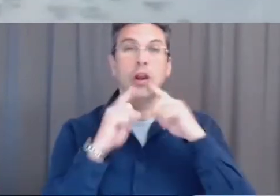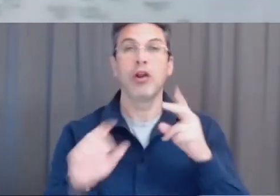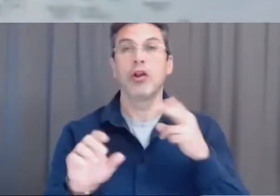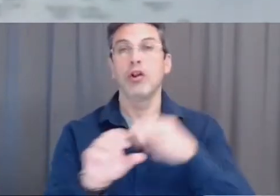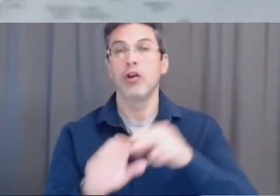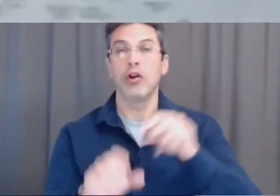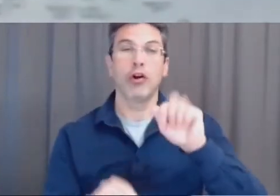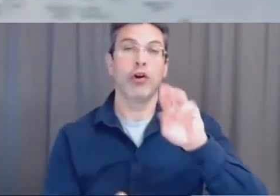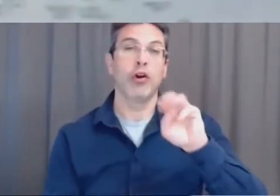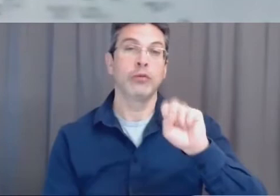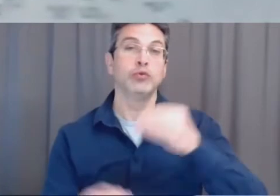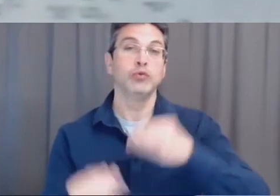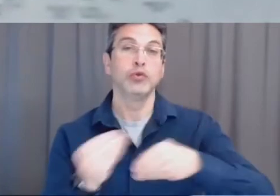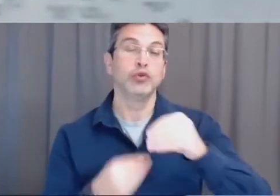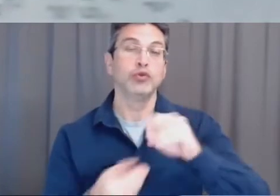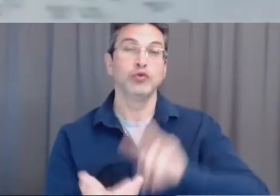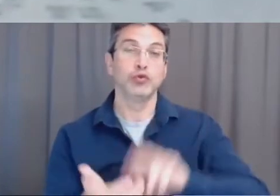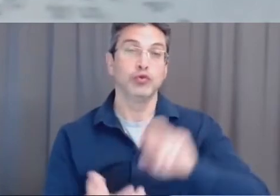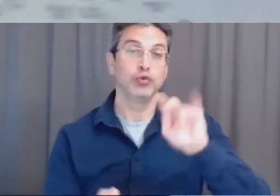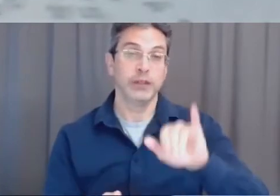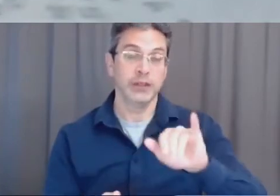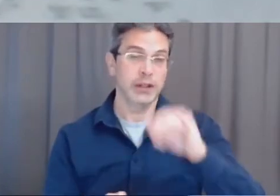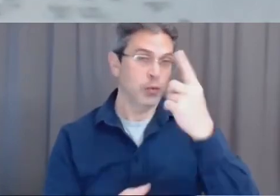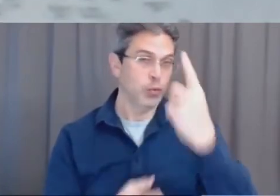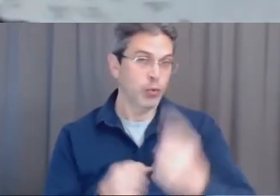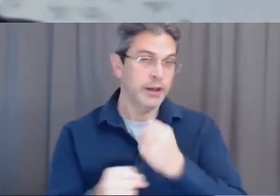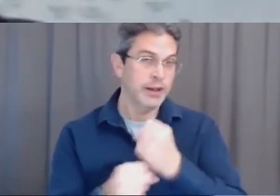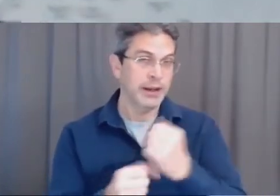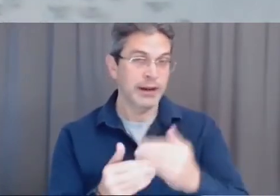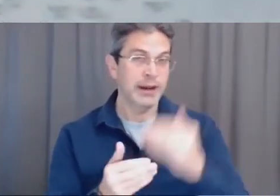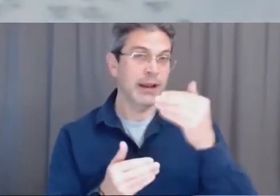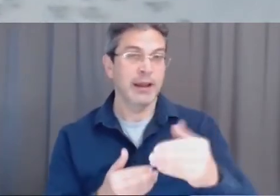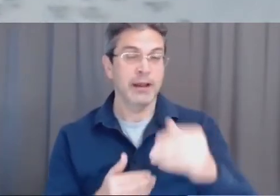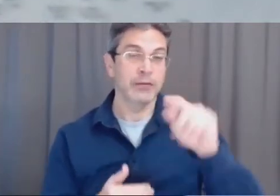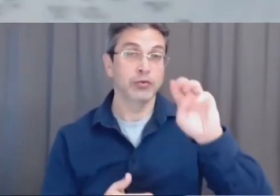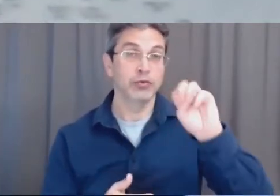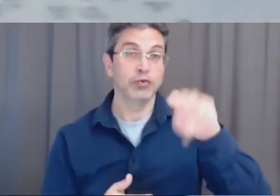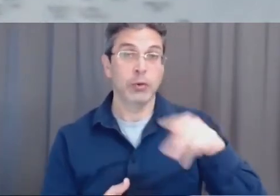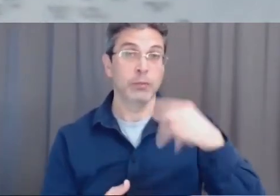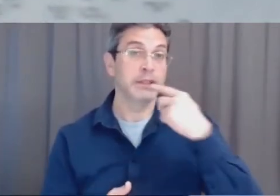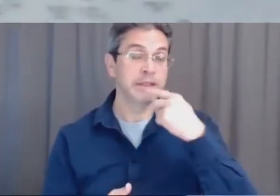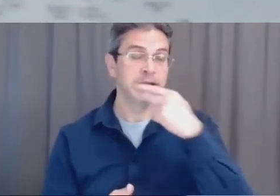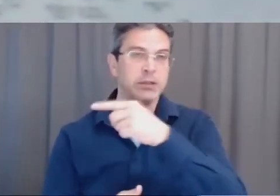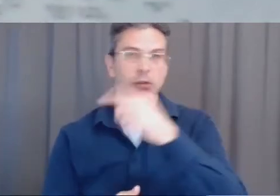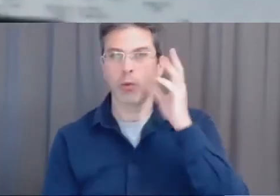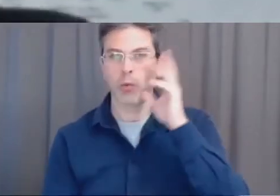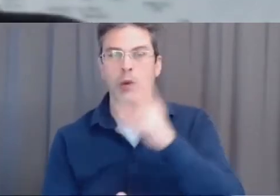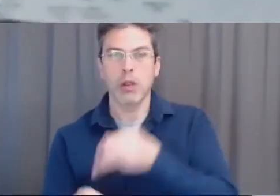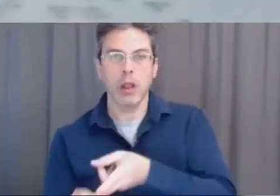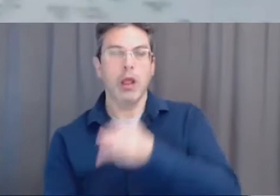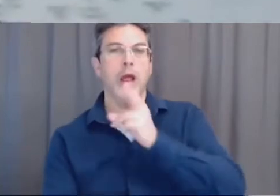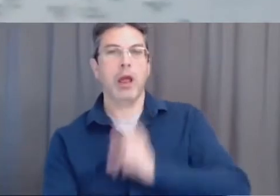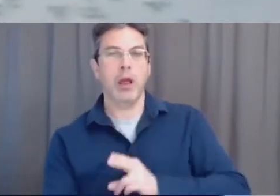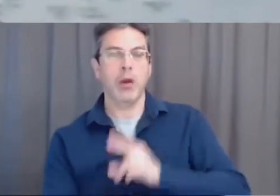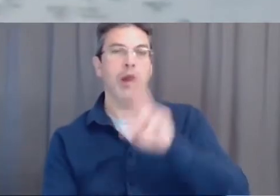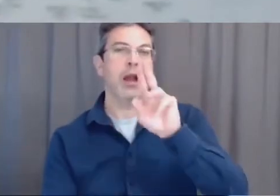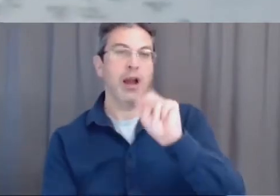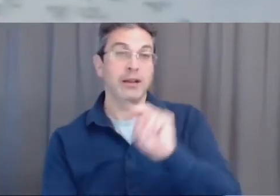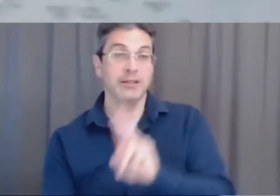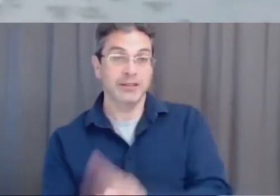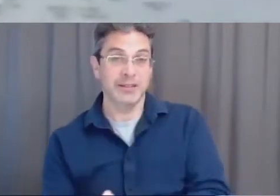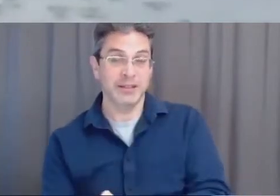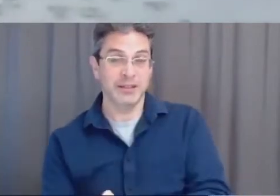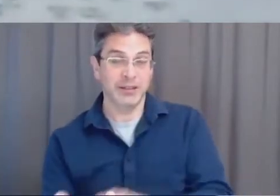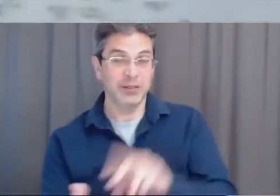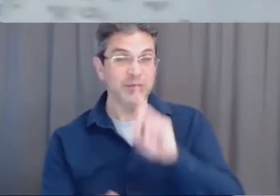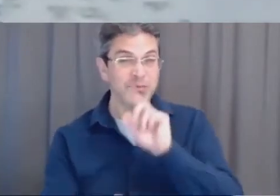came 1 year after the Trump administration announced that it would unsign the Arms Trade Treaty. So literally, as the U.S. left the